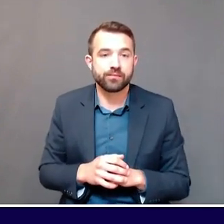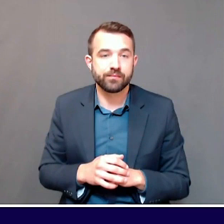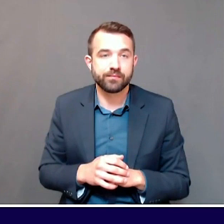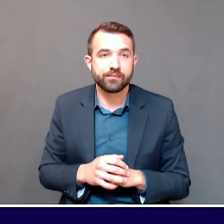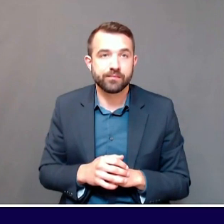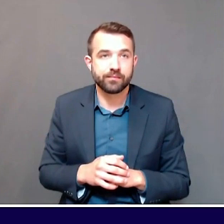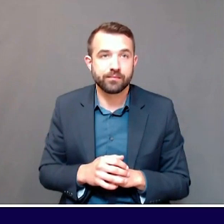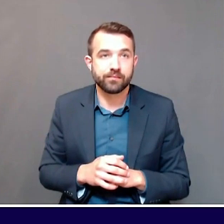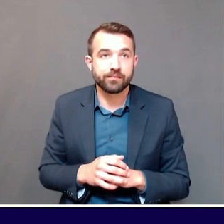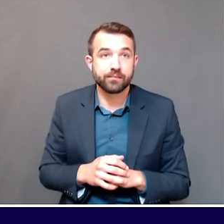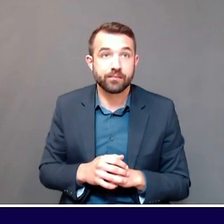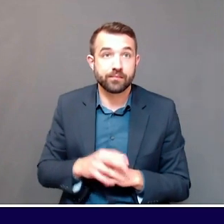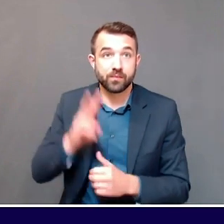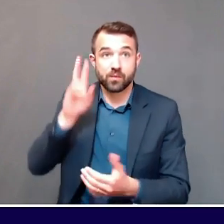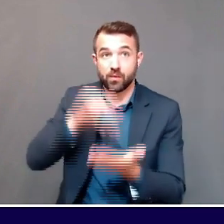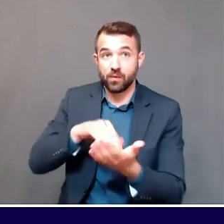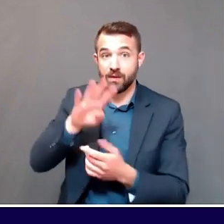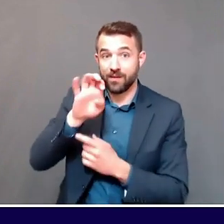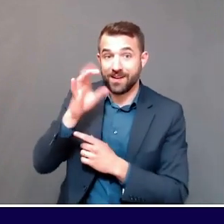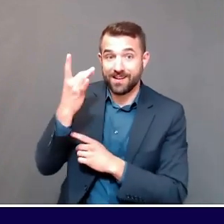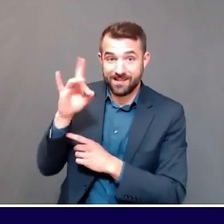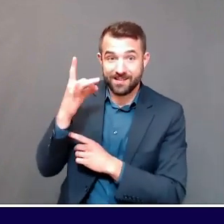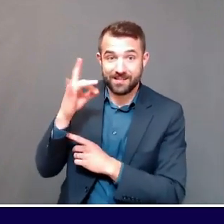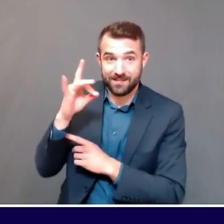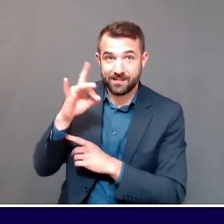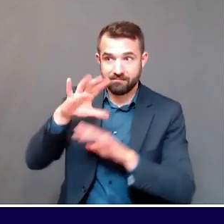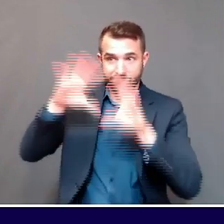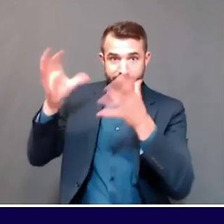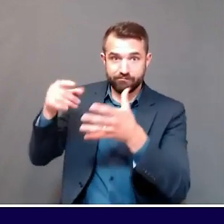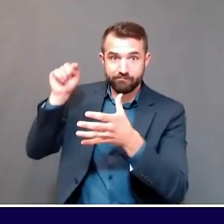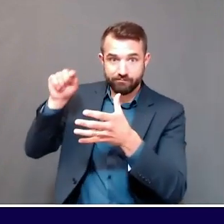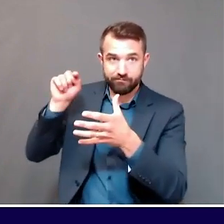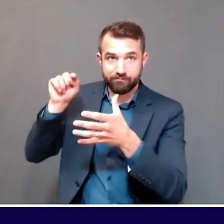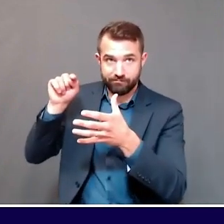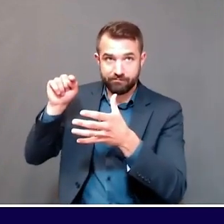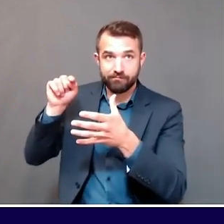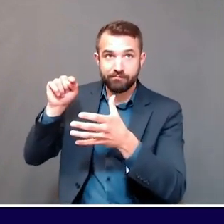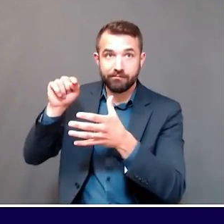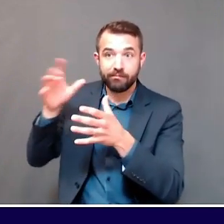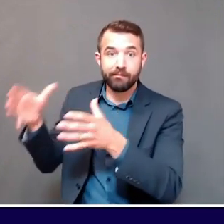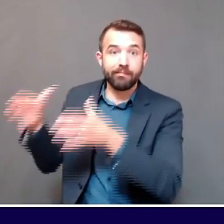Those 2,418 cases include